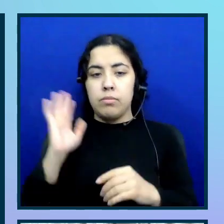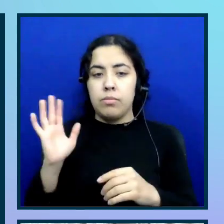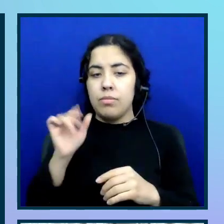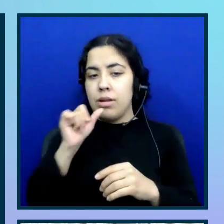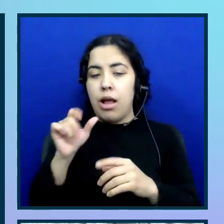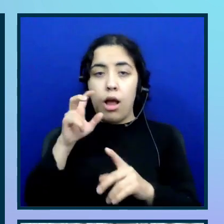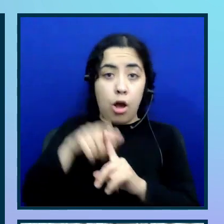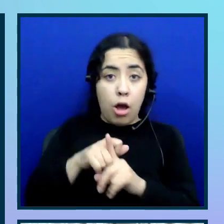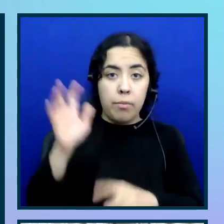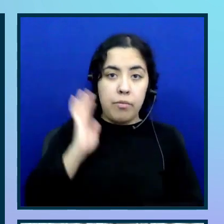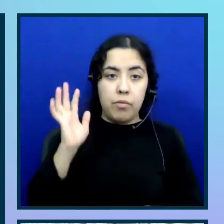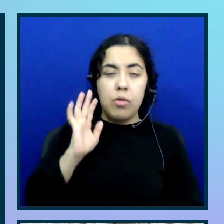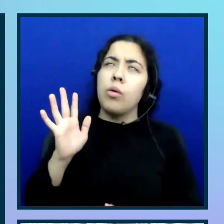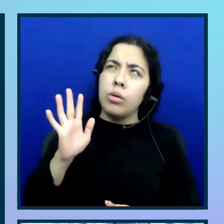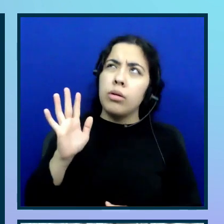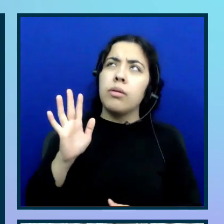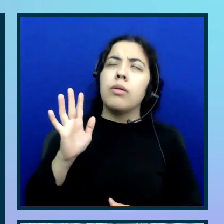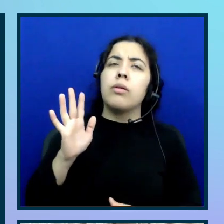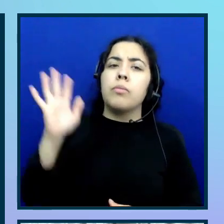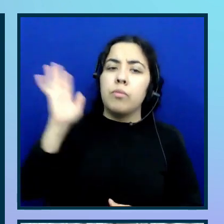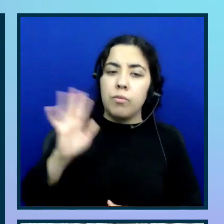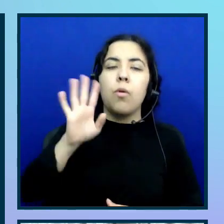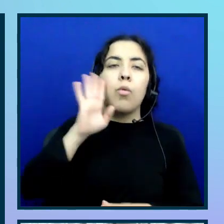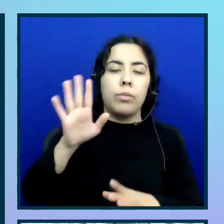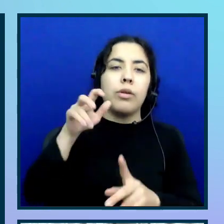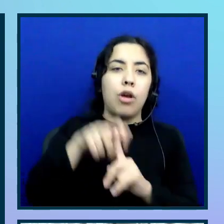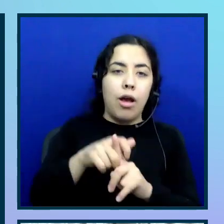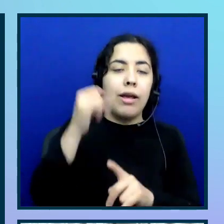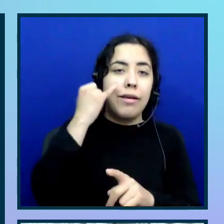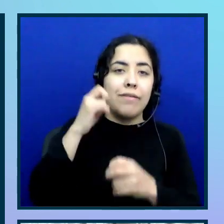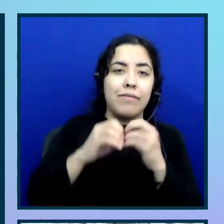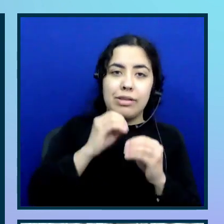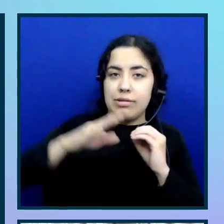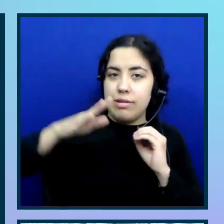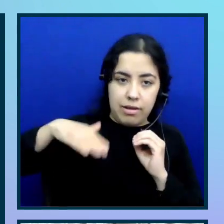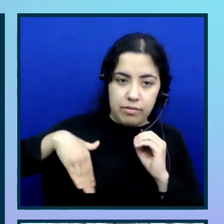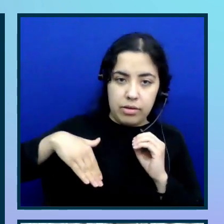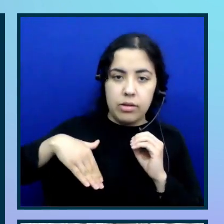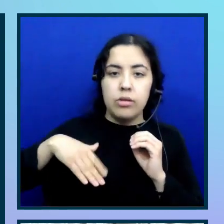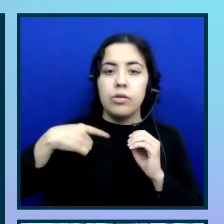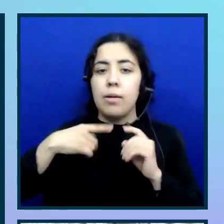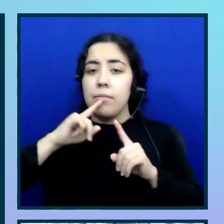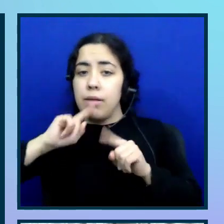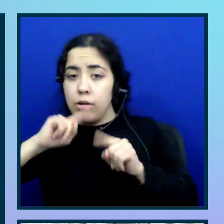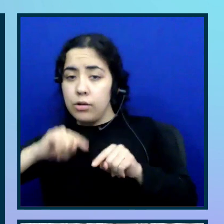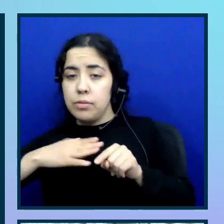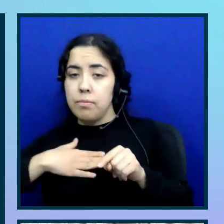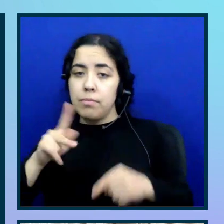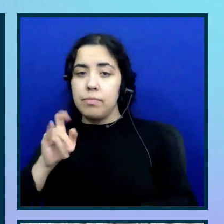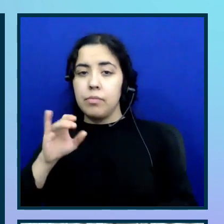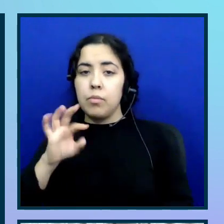been caught before. Or sorry, they would have been caught by this tool if we had not already made those fixes. So I'm going to answer the questions in the keyboard